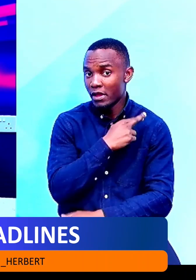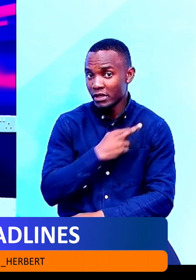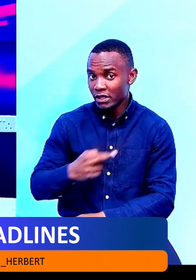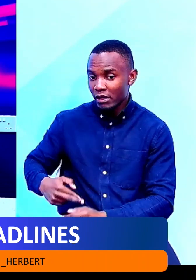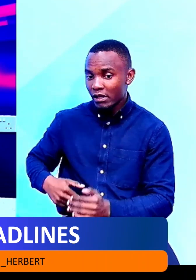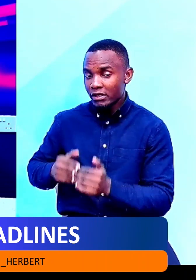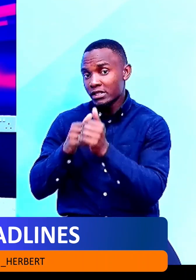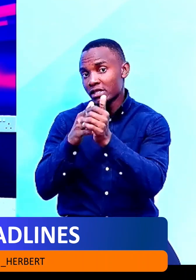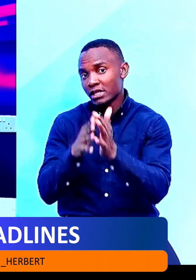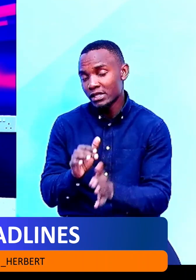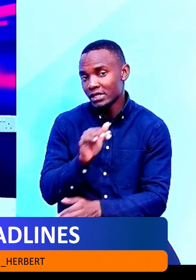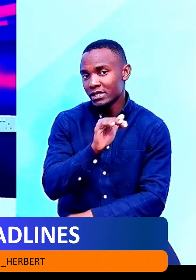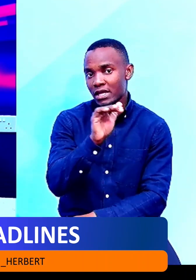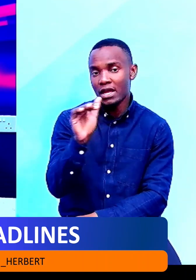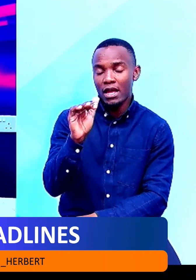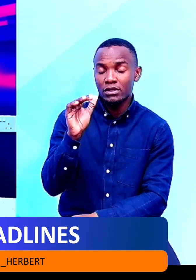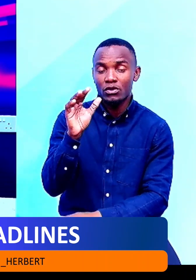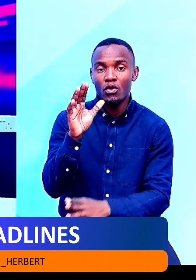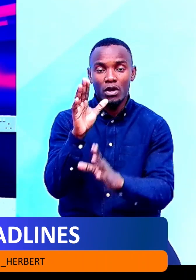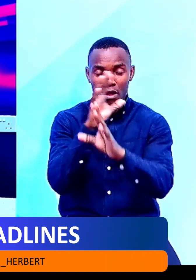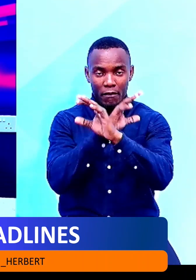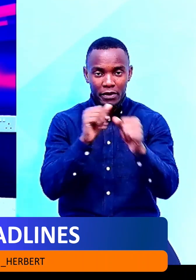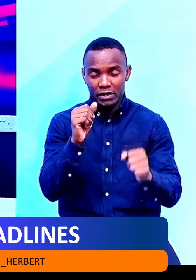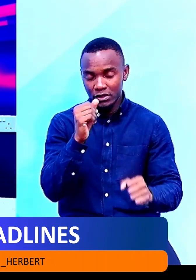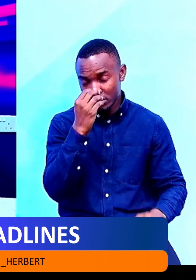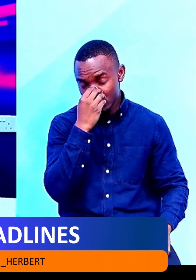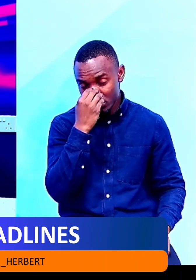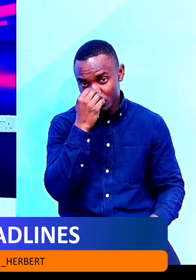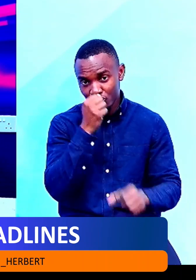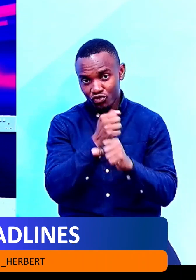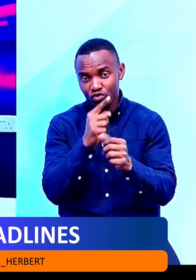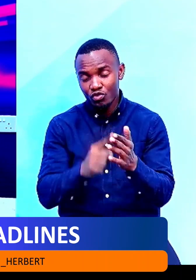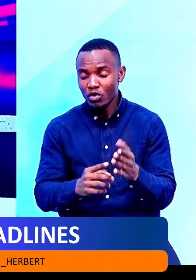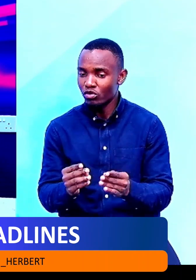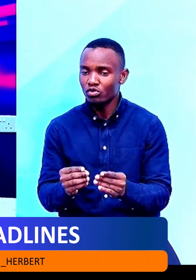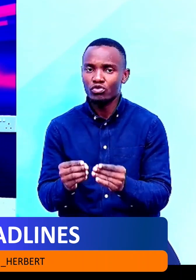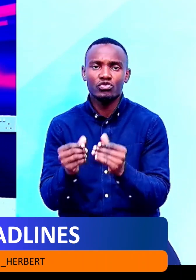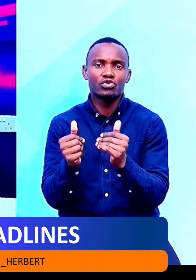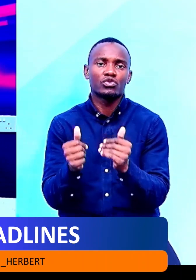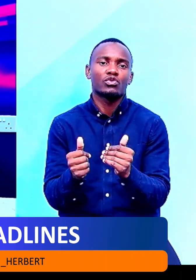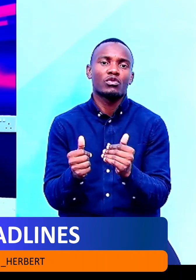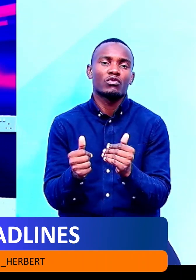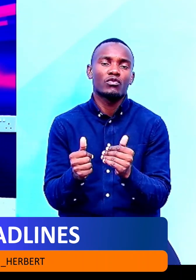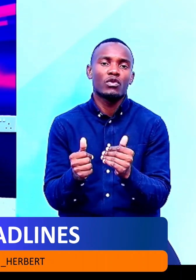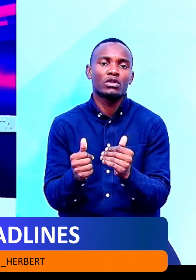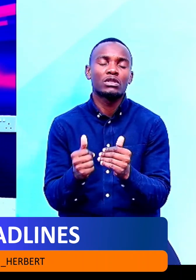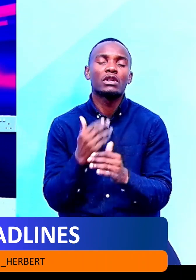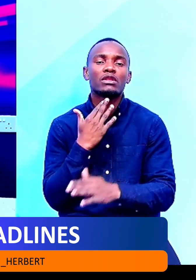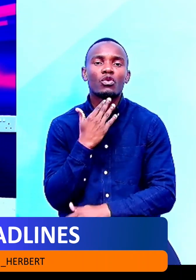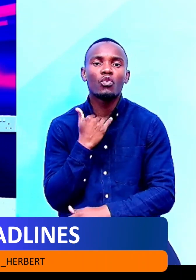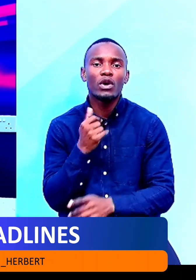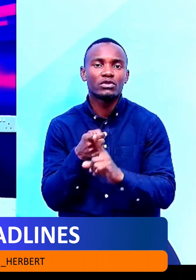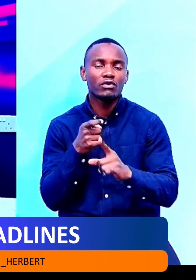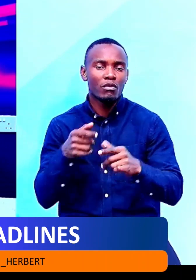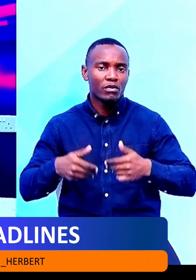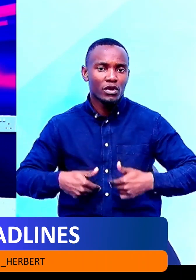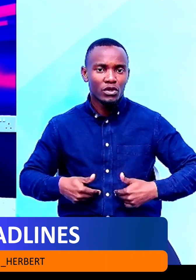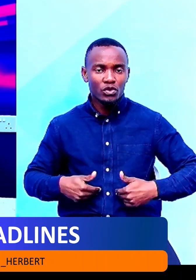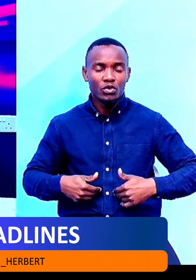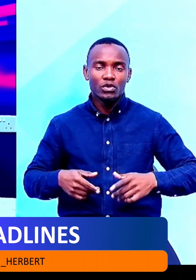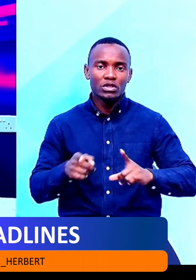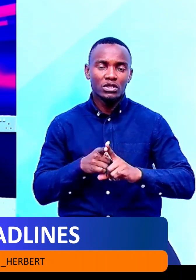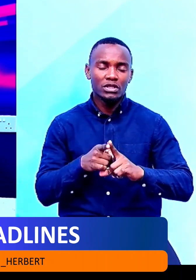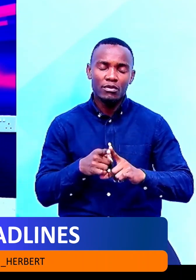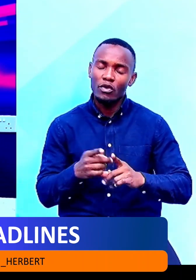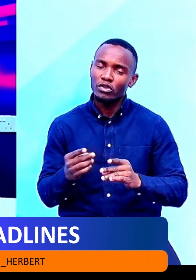urgently address demands by the youth to improve the ailing economy and create job opportunities. We're warning